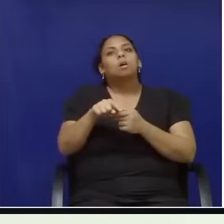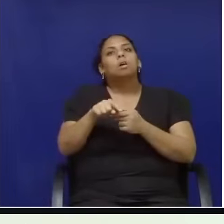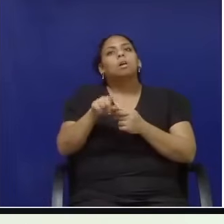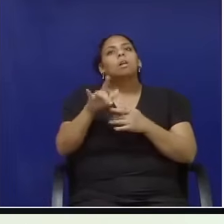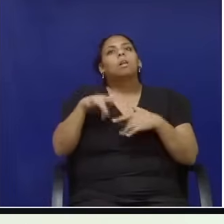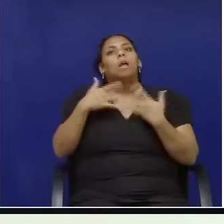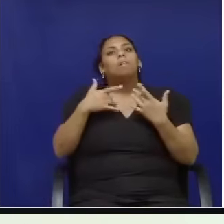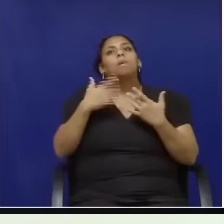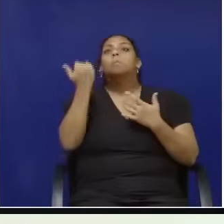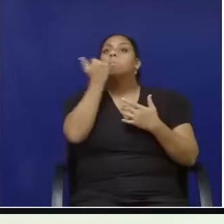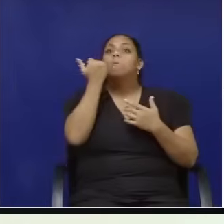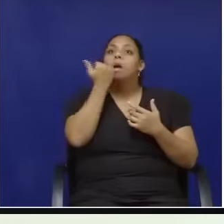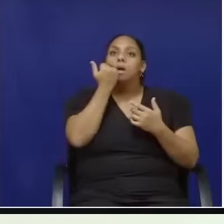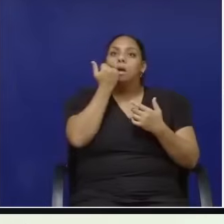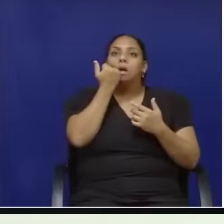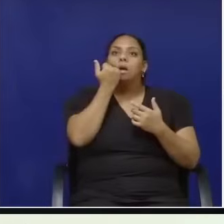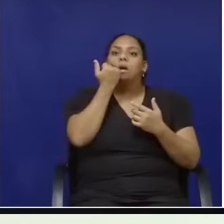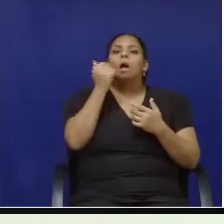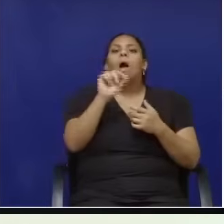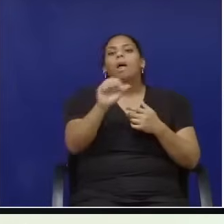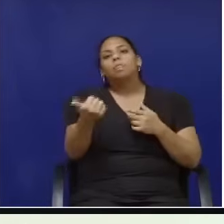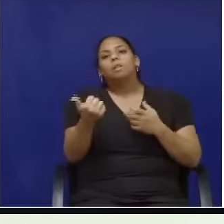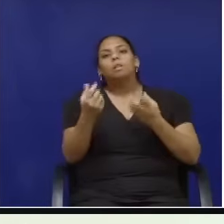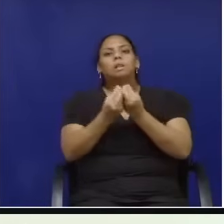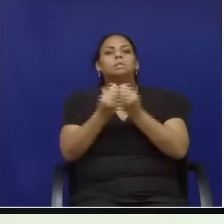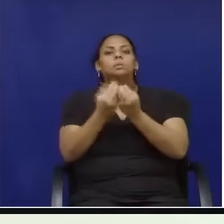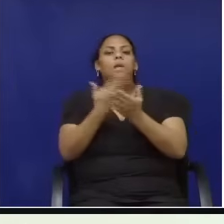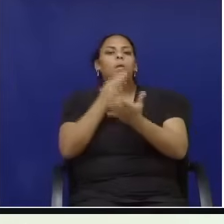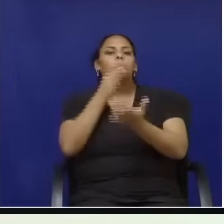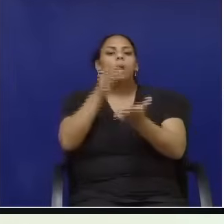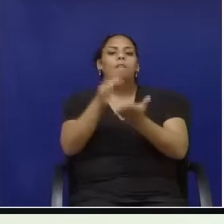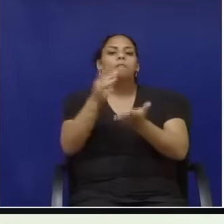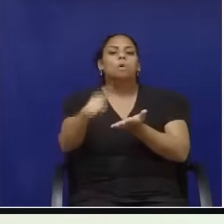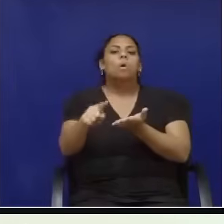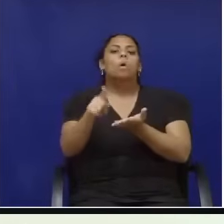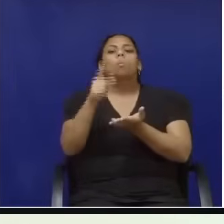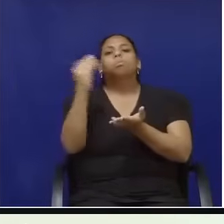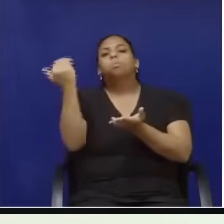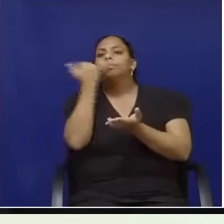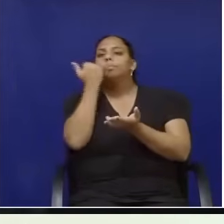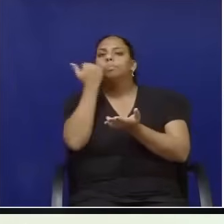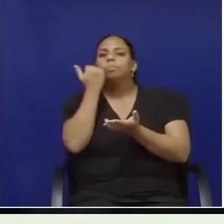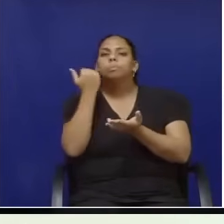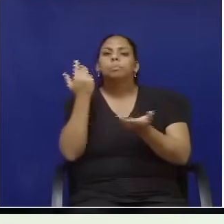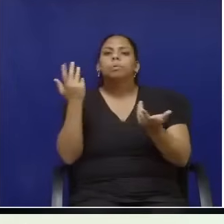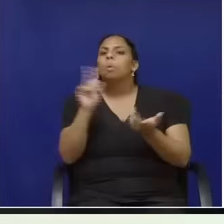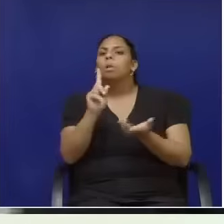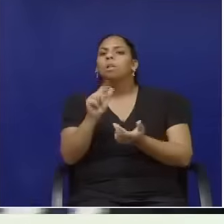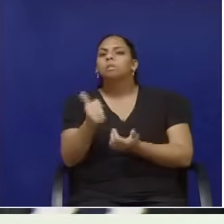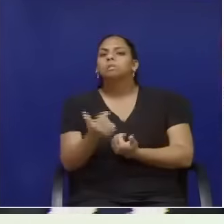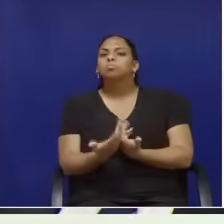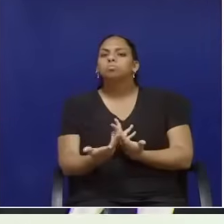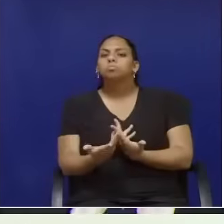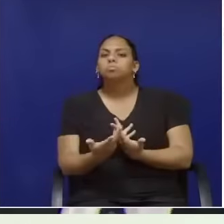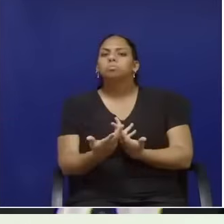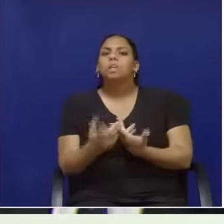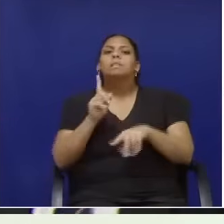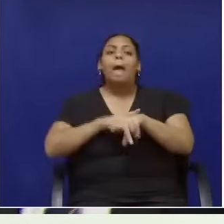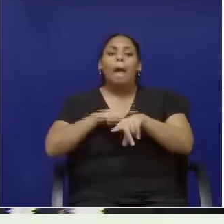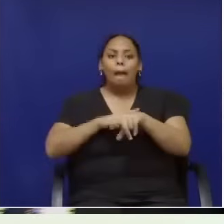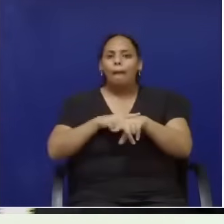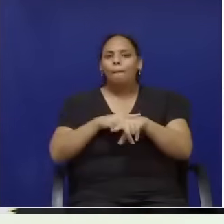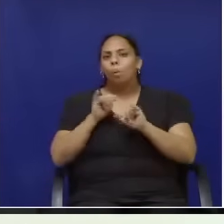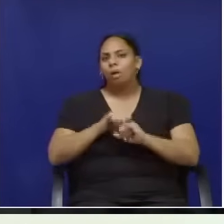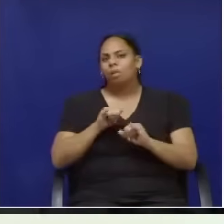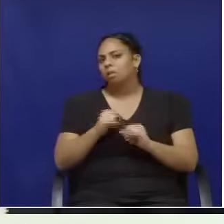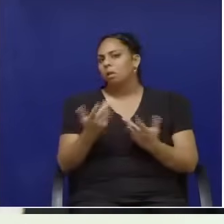at bank branches, and what are the timelines? Honorable Minister. Thank you, Honourable Chair. So at